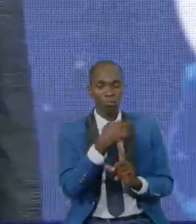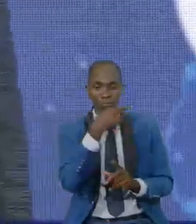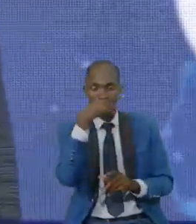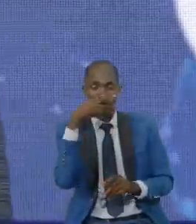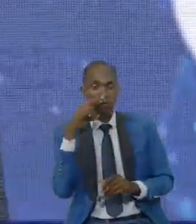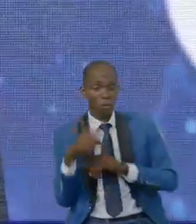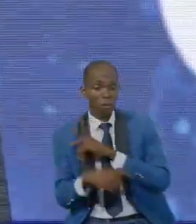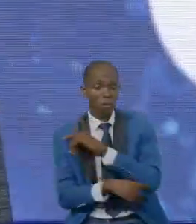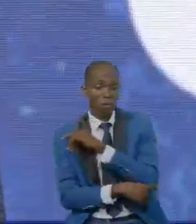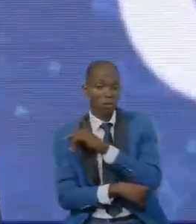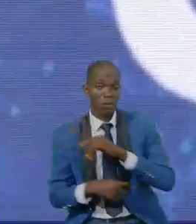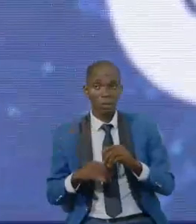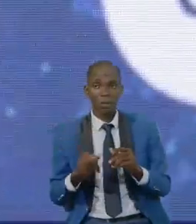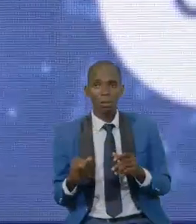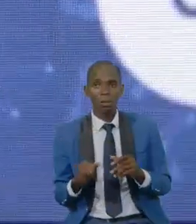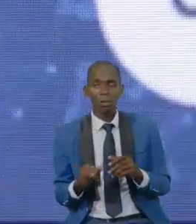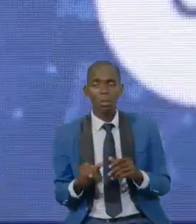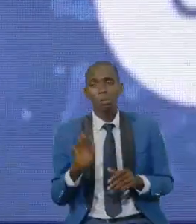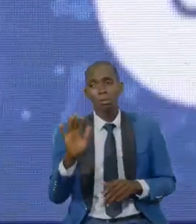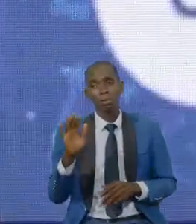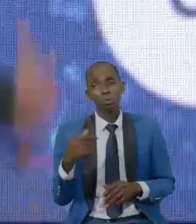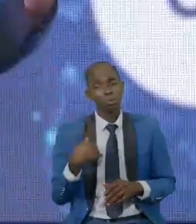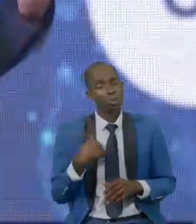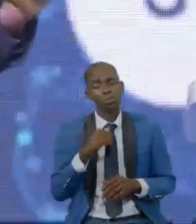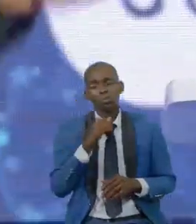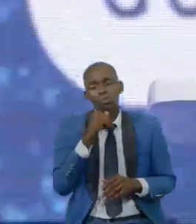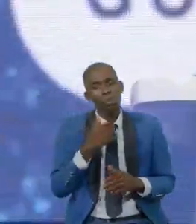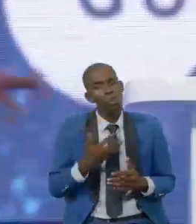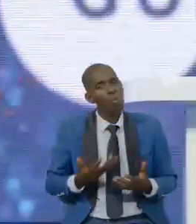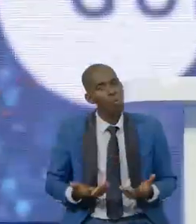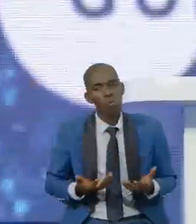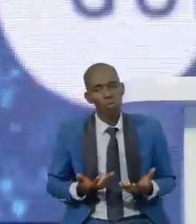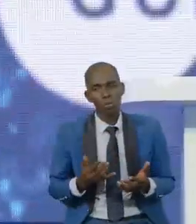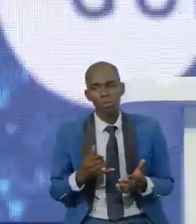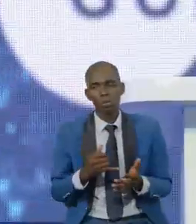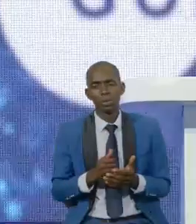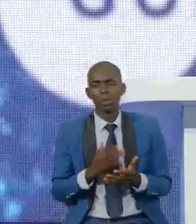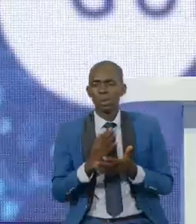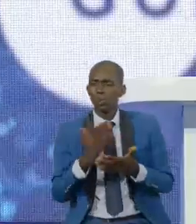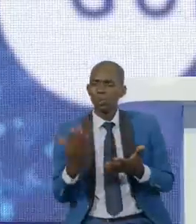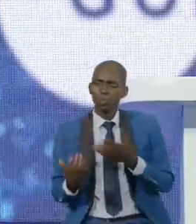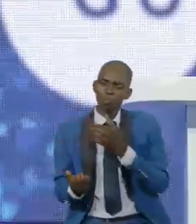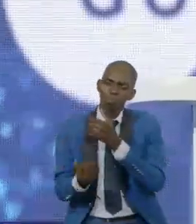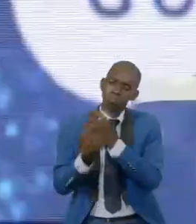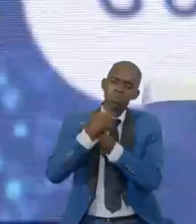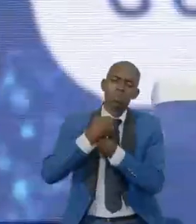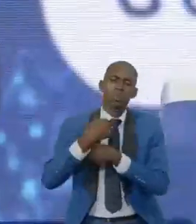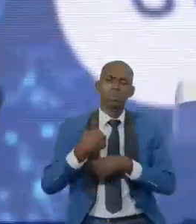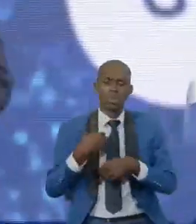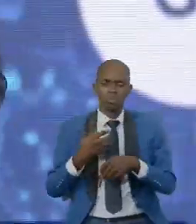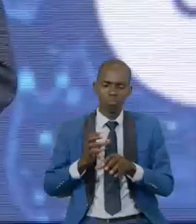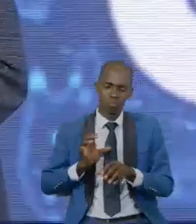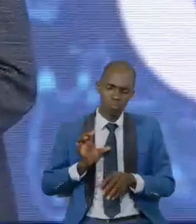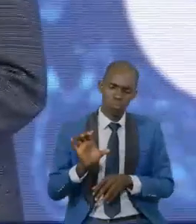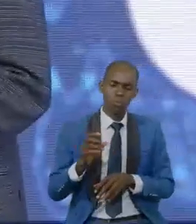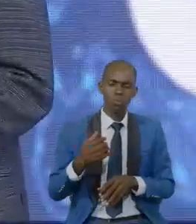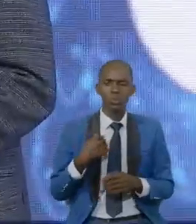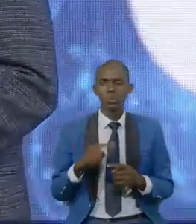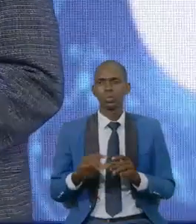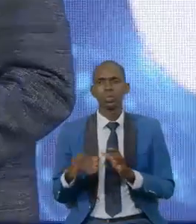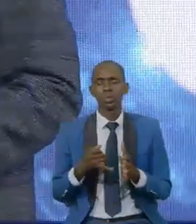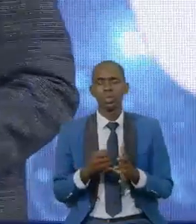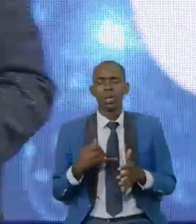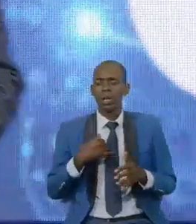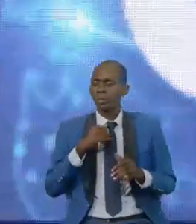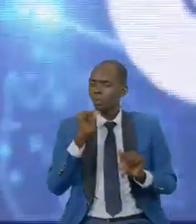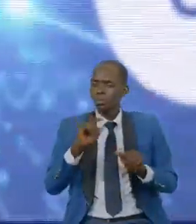he said, please, I didn't want to. Something overpowered me. I couldn't help